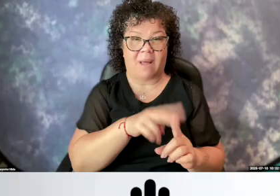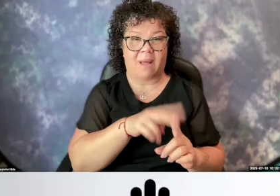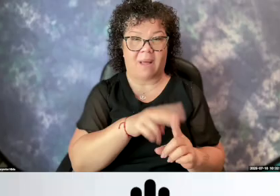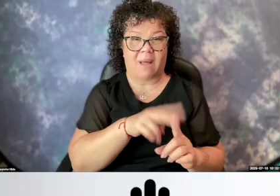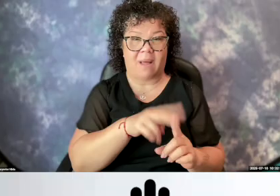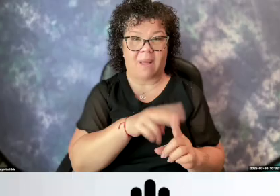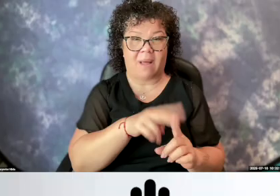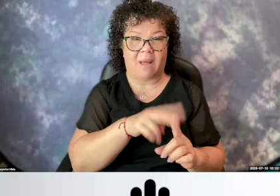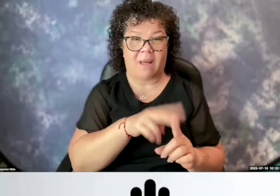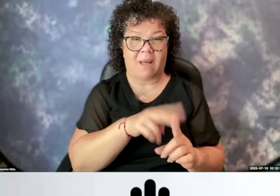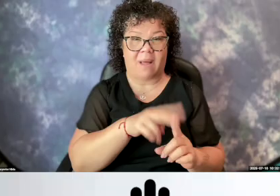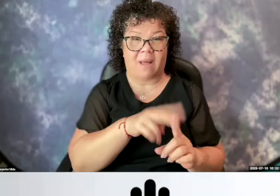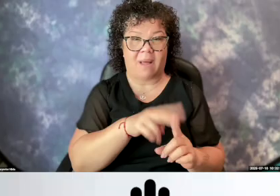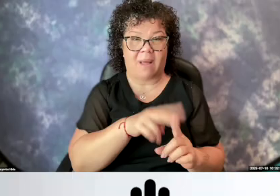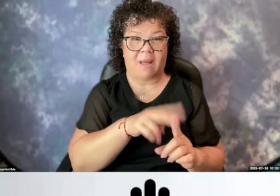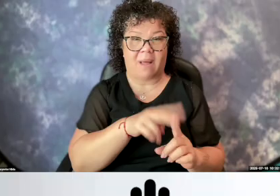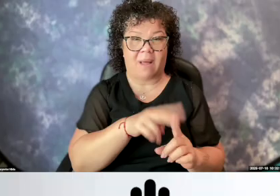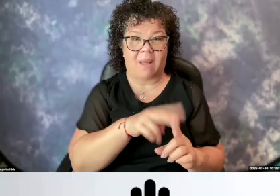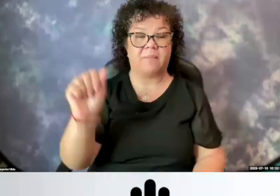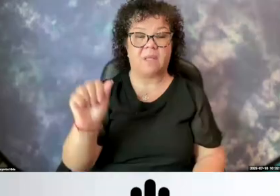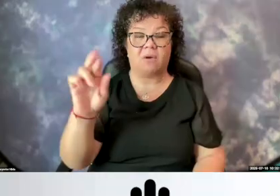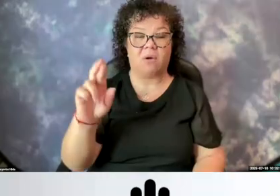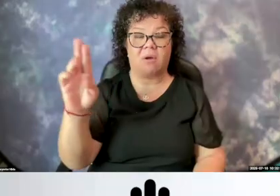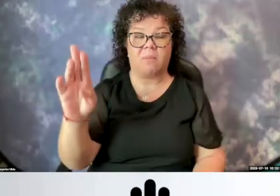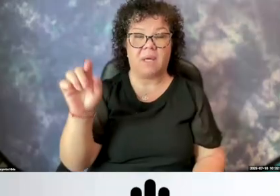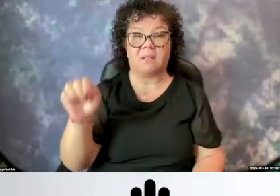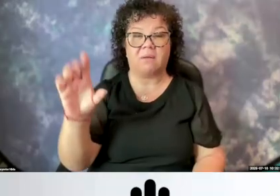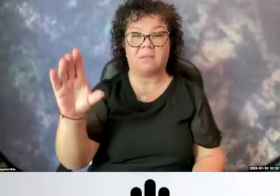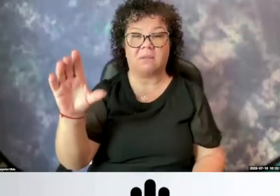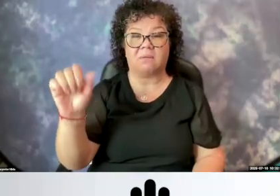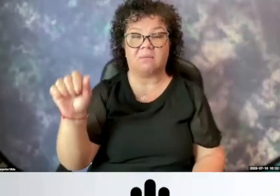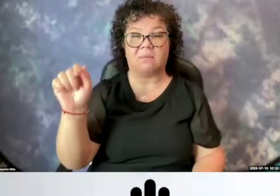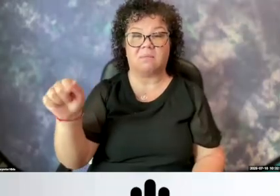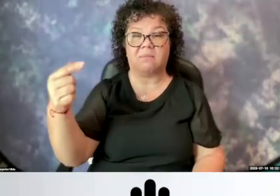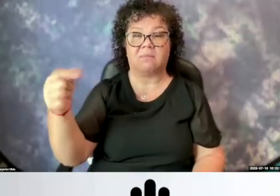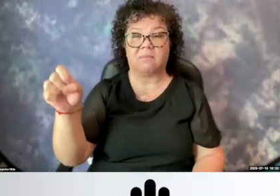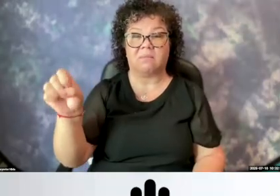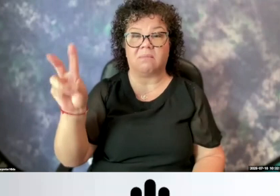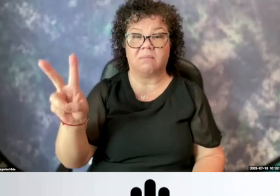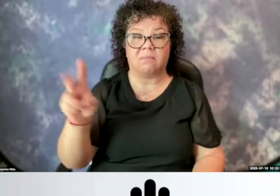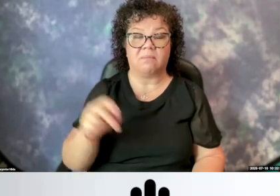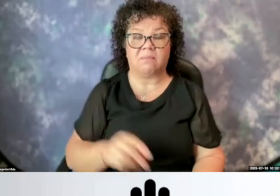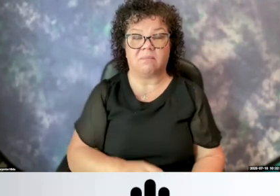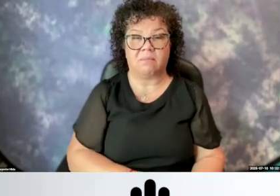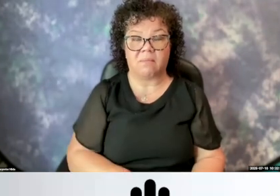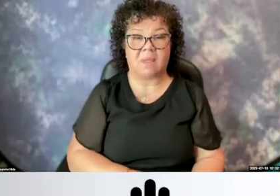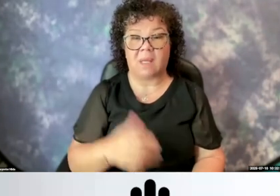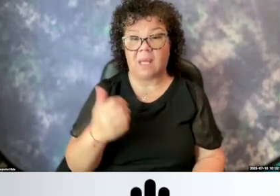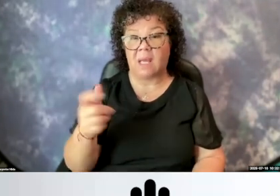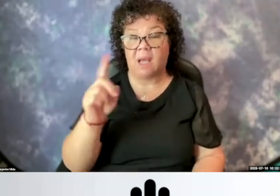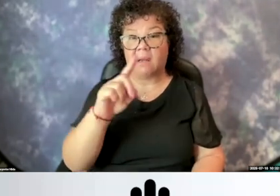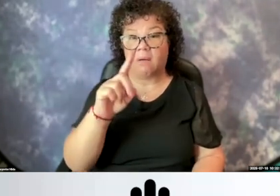cleantransportation.incentives@arb.ca.gov. Okay, the floor is now open. Does anybody have any comments or questions for John or Michaela on